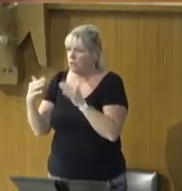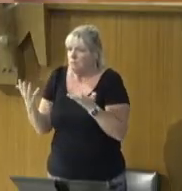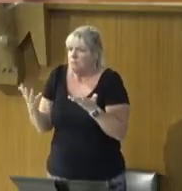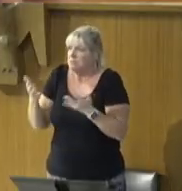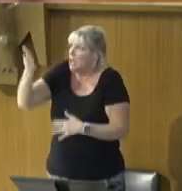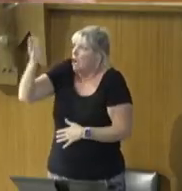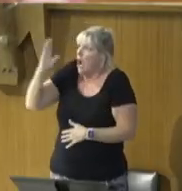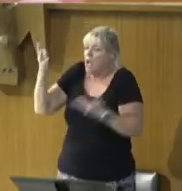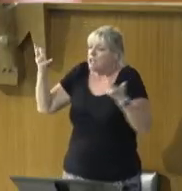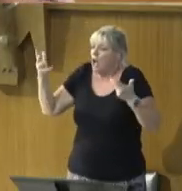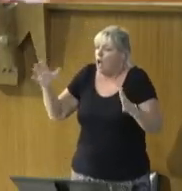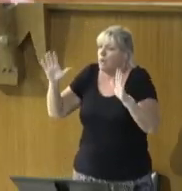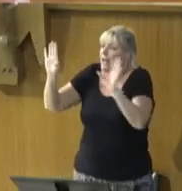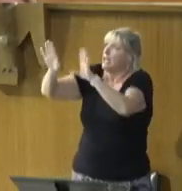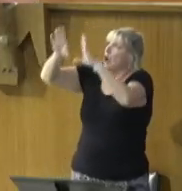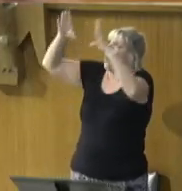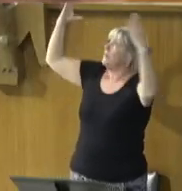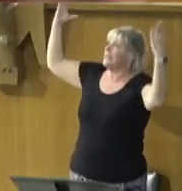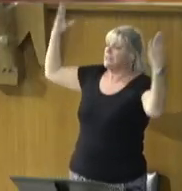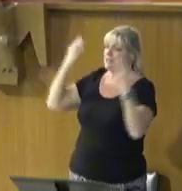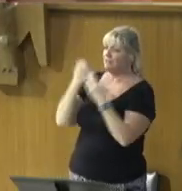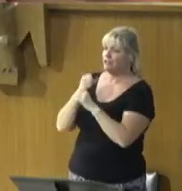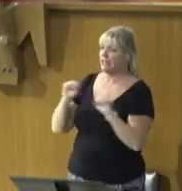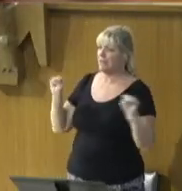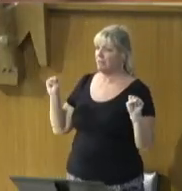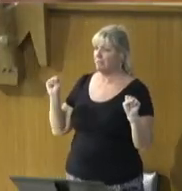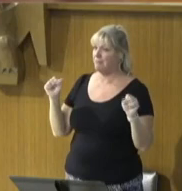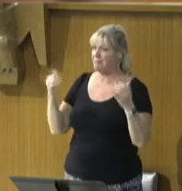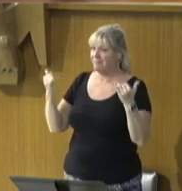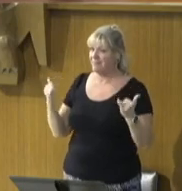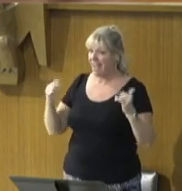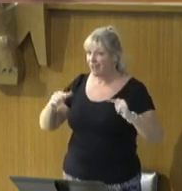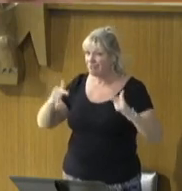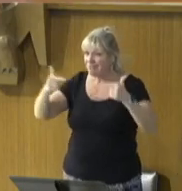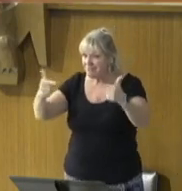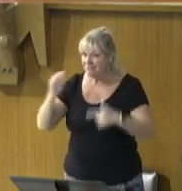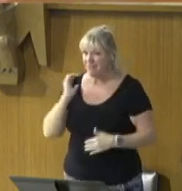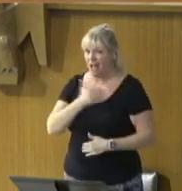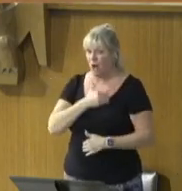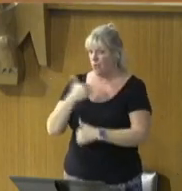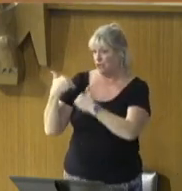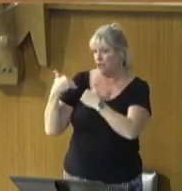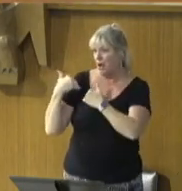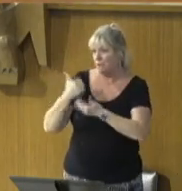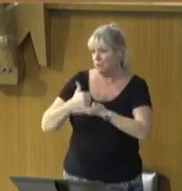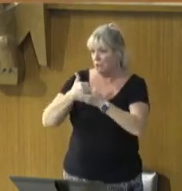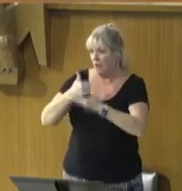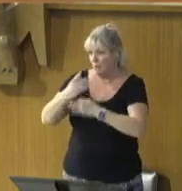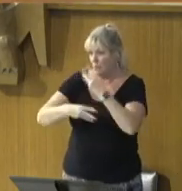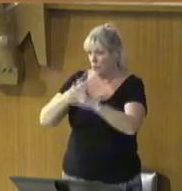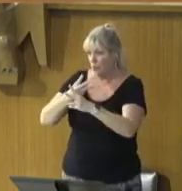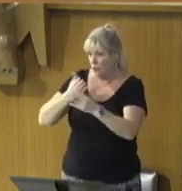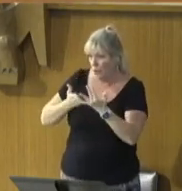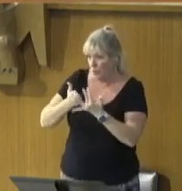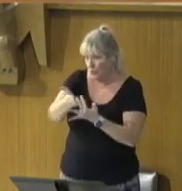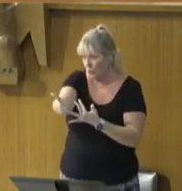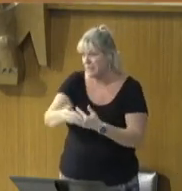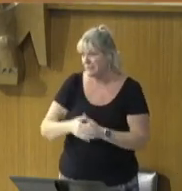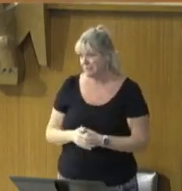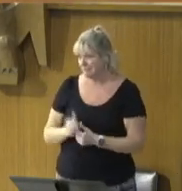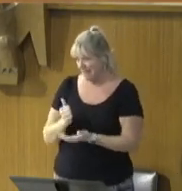already opened the gates to freedom and it is our job to help the world walk through it. Amen.